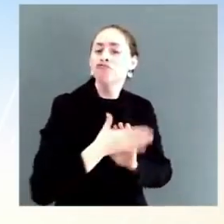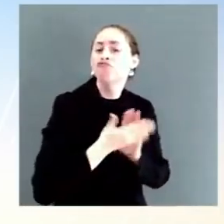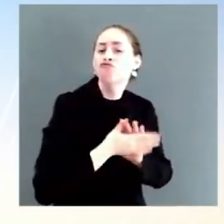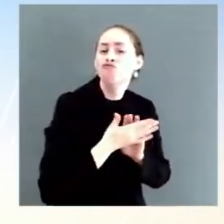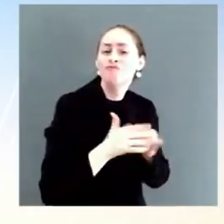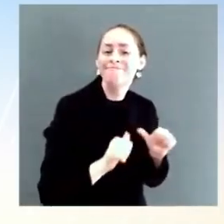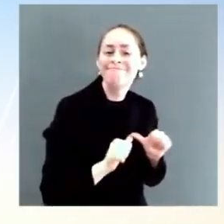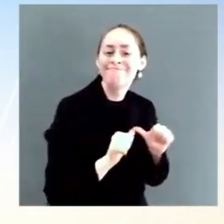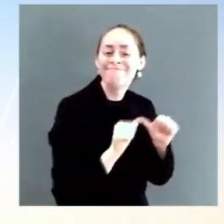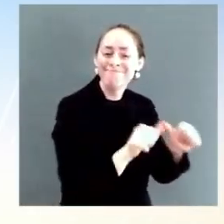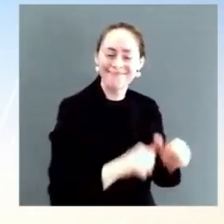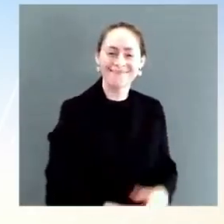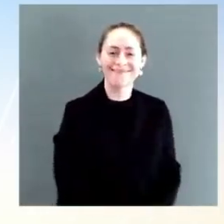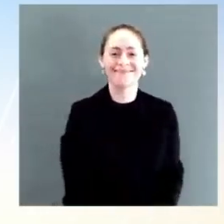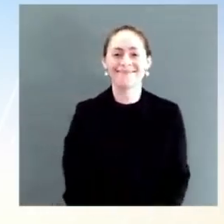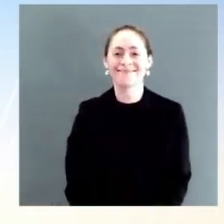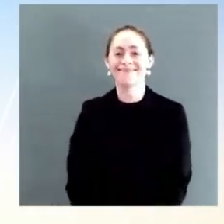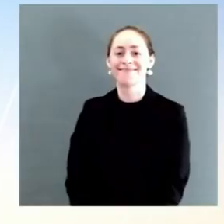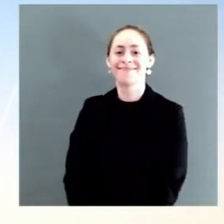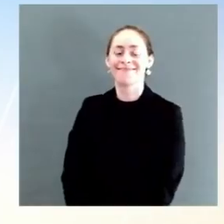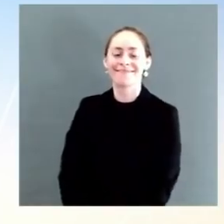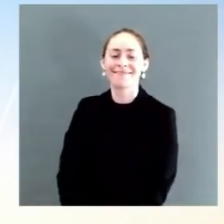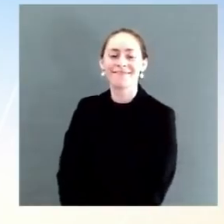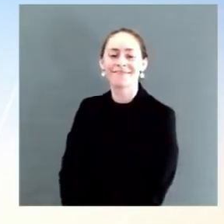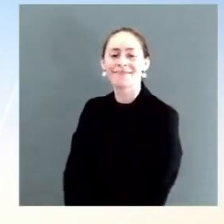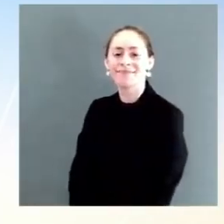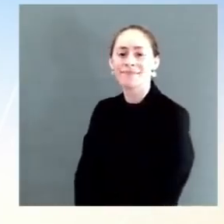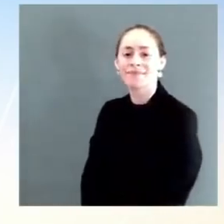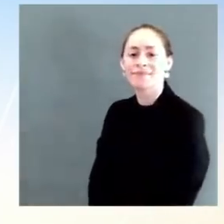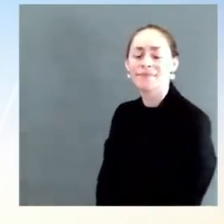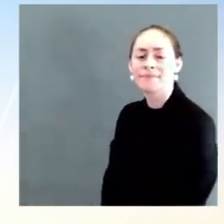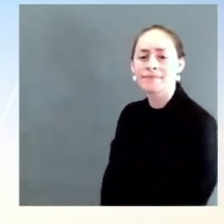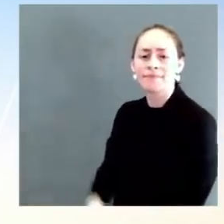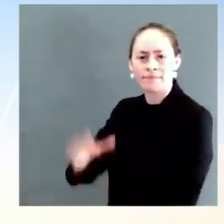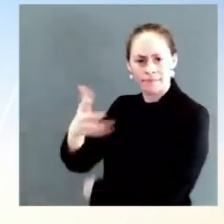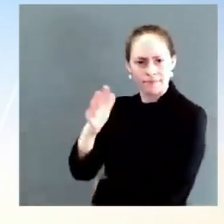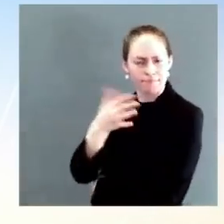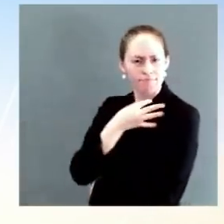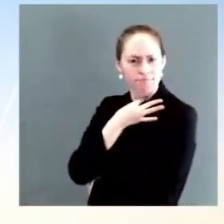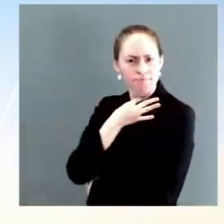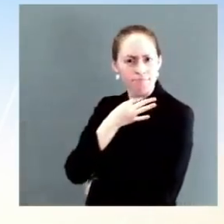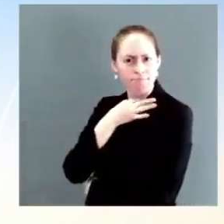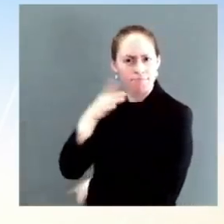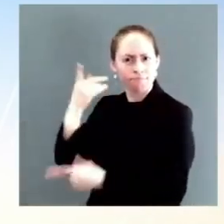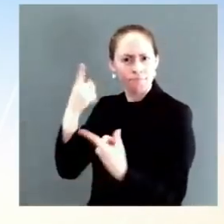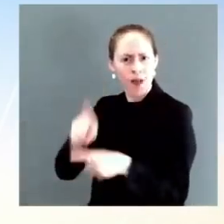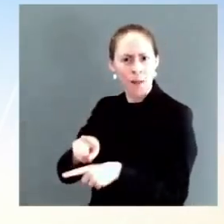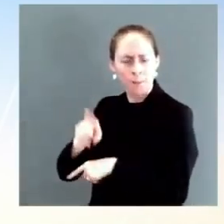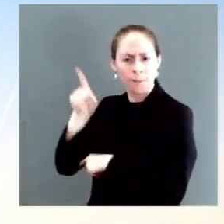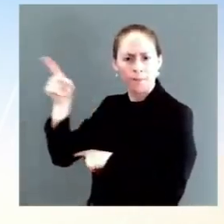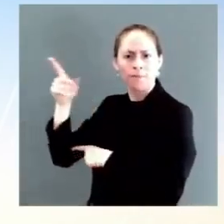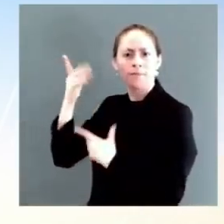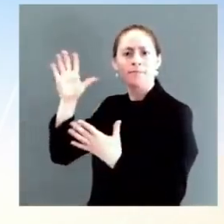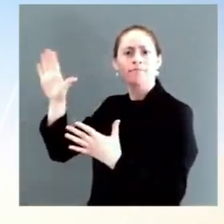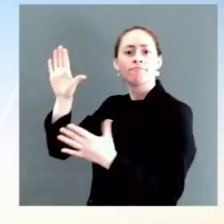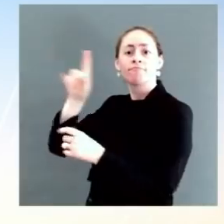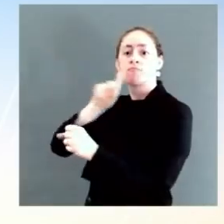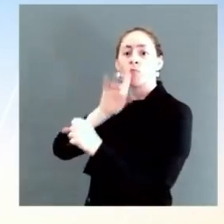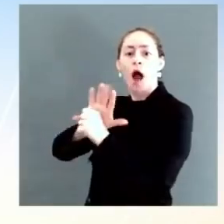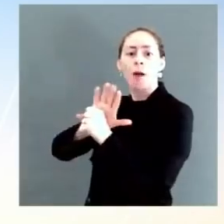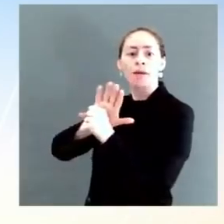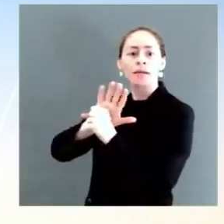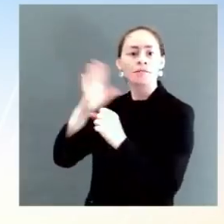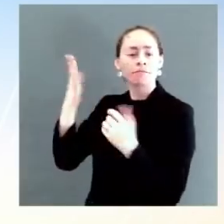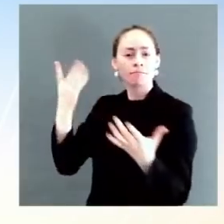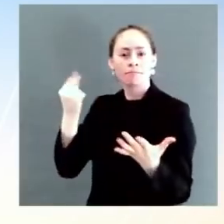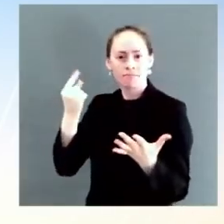whatever happened to President Biden's promise to shut down the virus? We're working on it, Peter. There's another variant